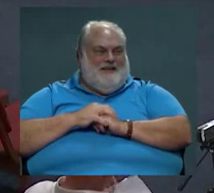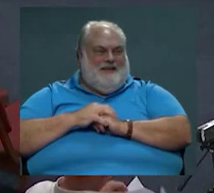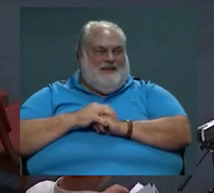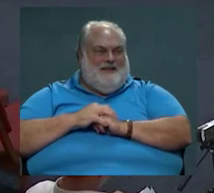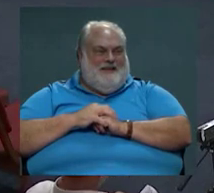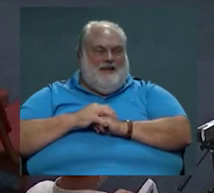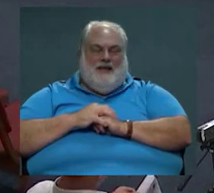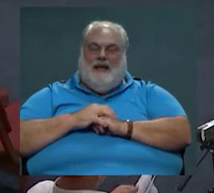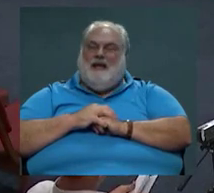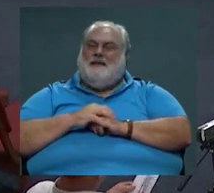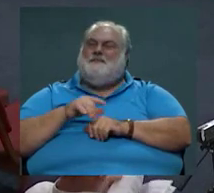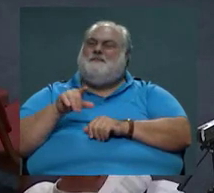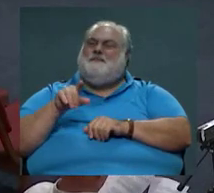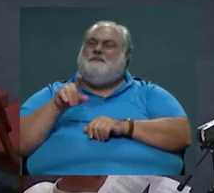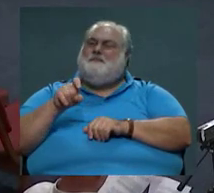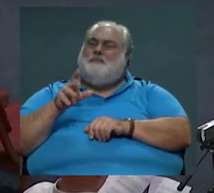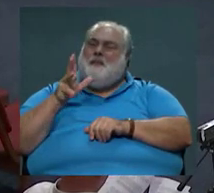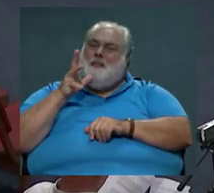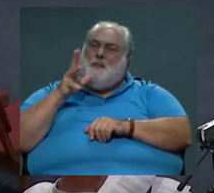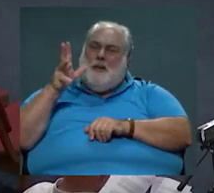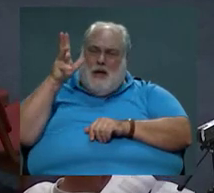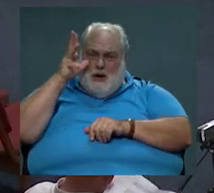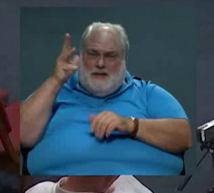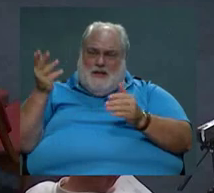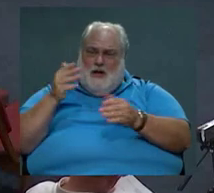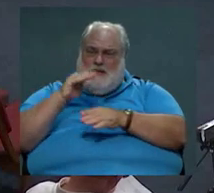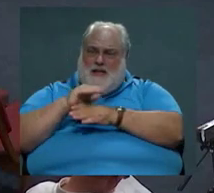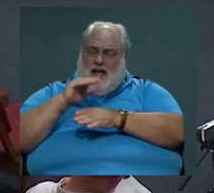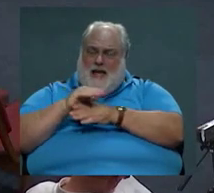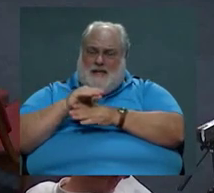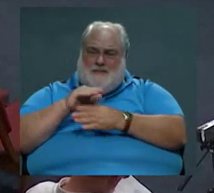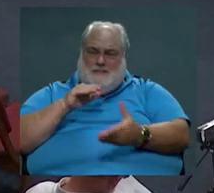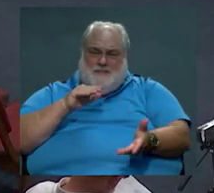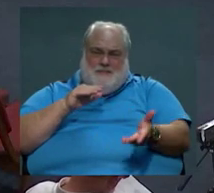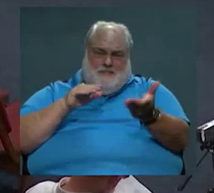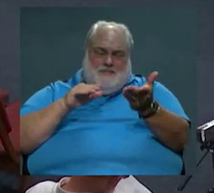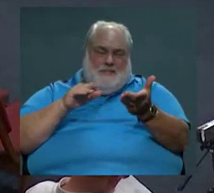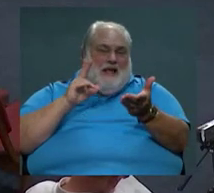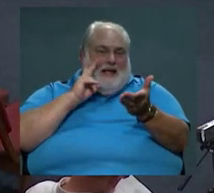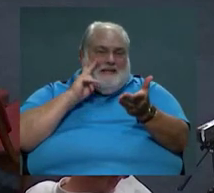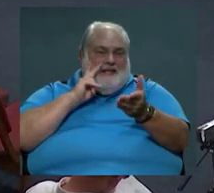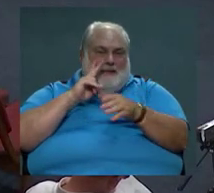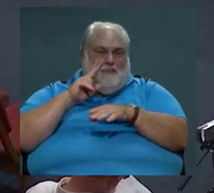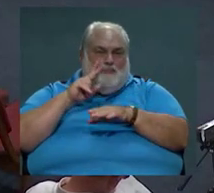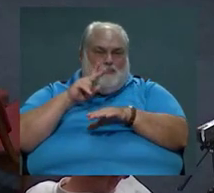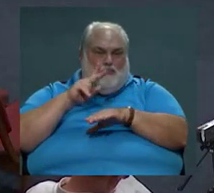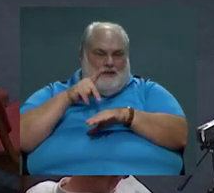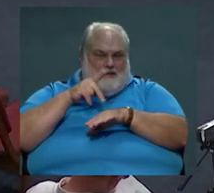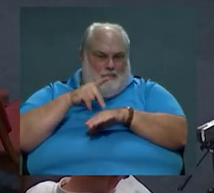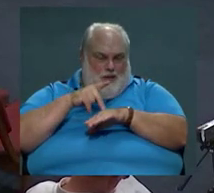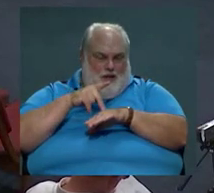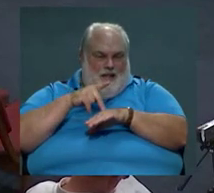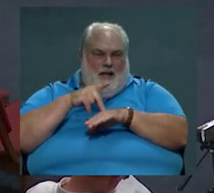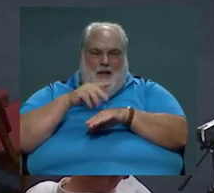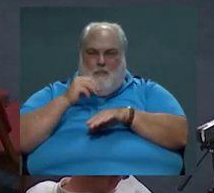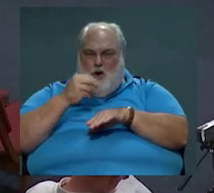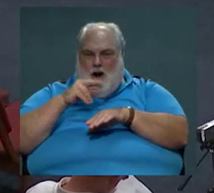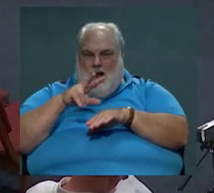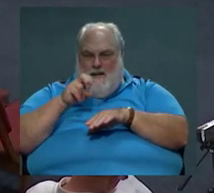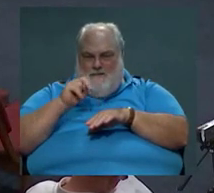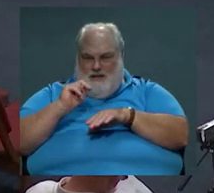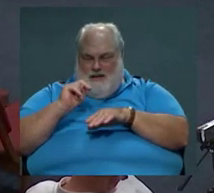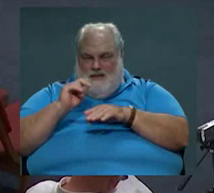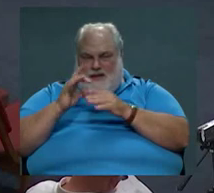And would the parents that are here tonight please stand? And of course I see Nancy and Marvin